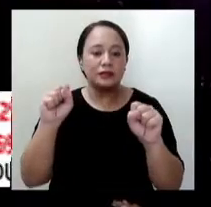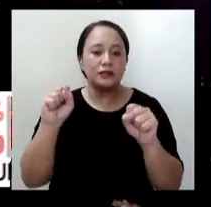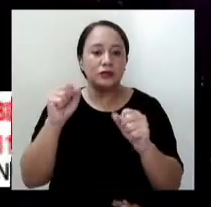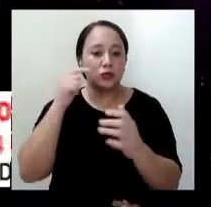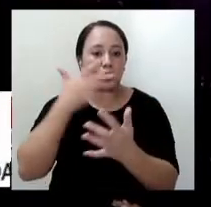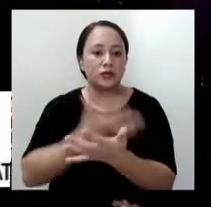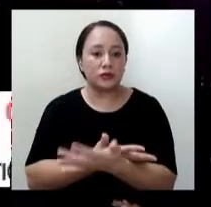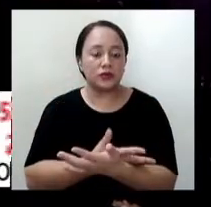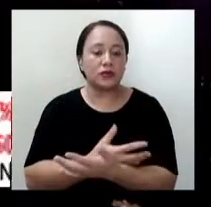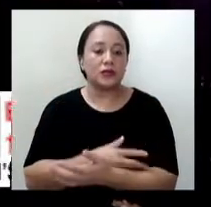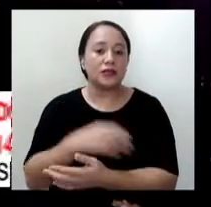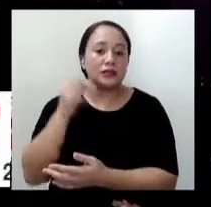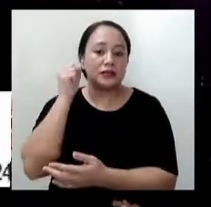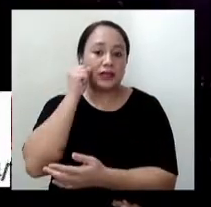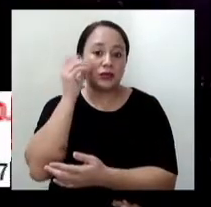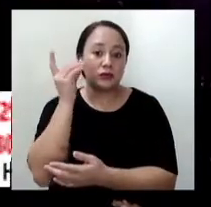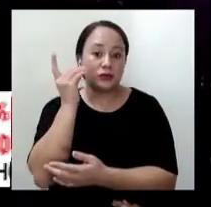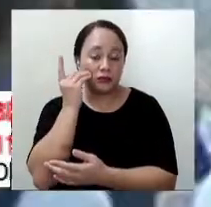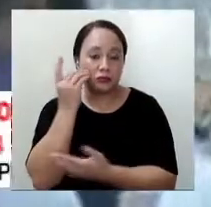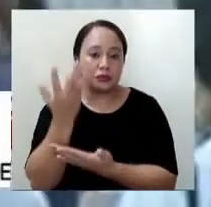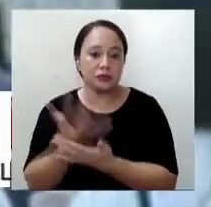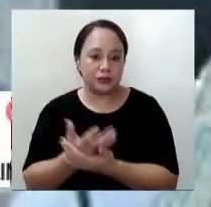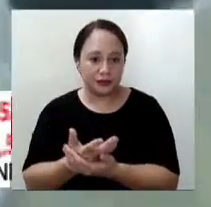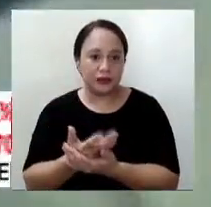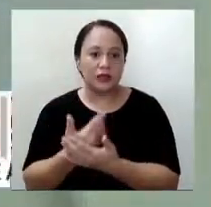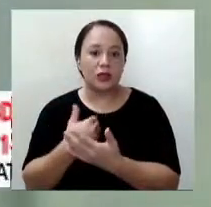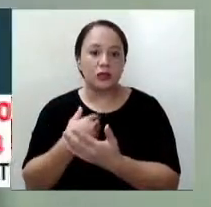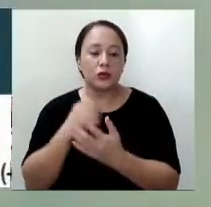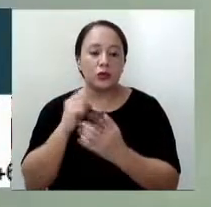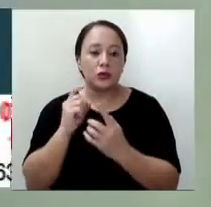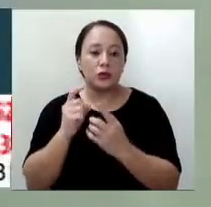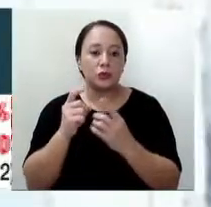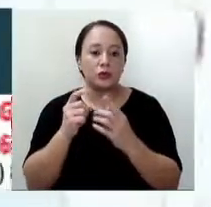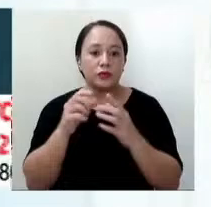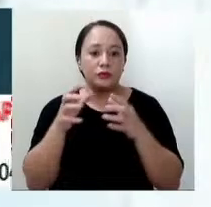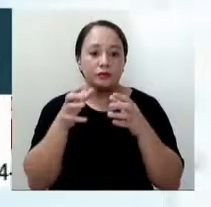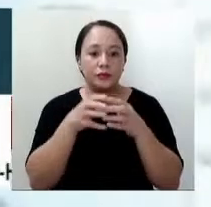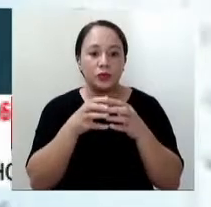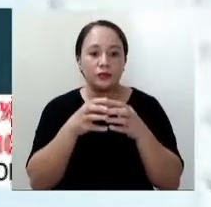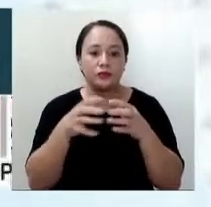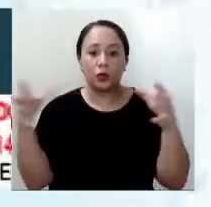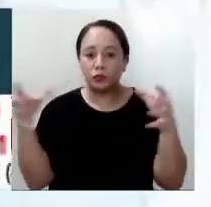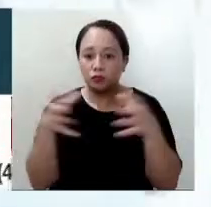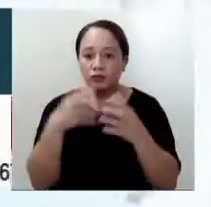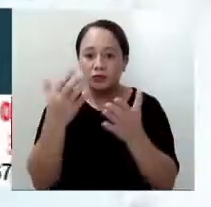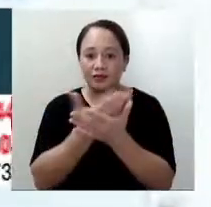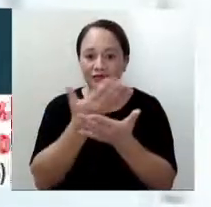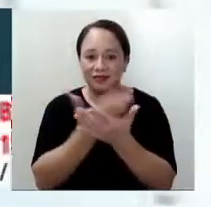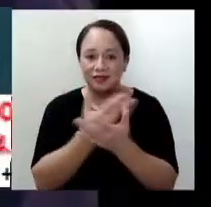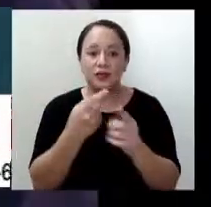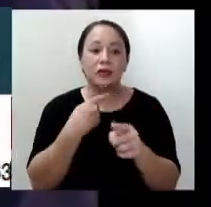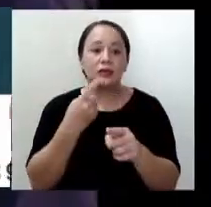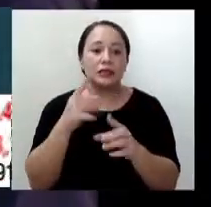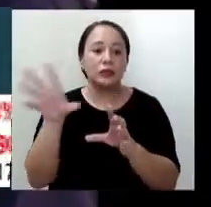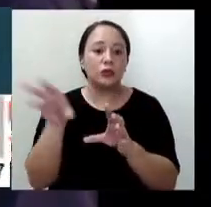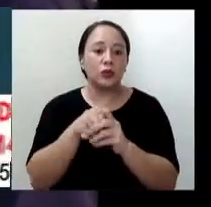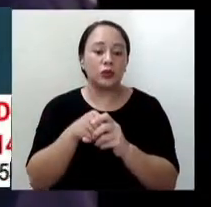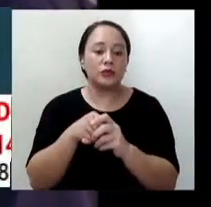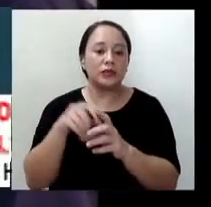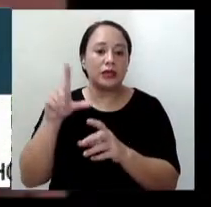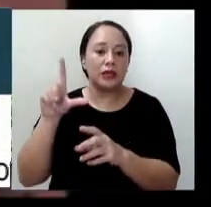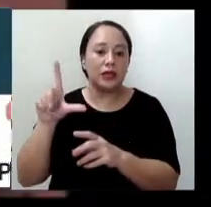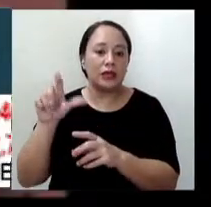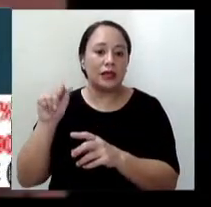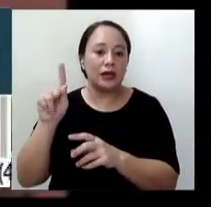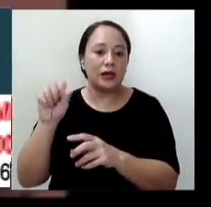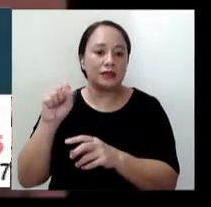City Mayor Sara Duterte Carpio's regional party, Hukbong ng Pagbabago. The parties